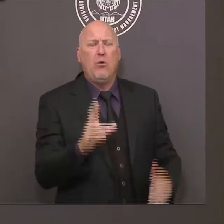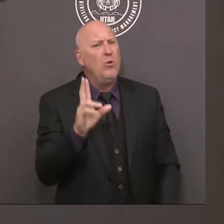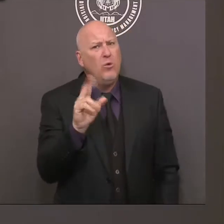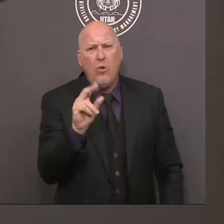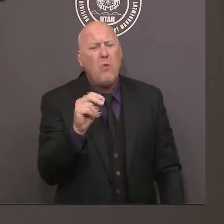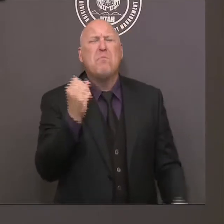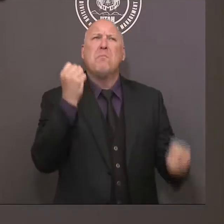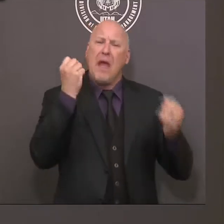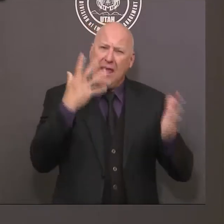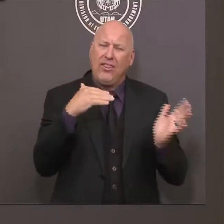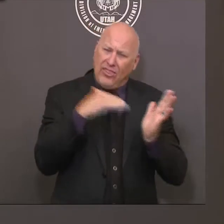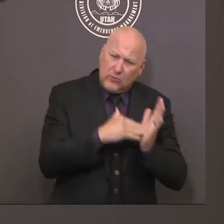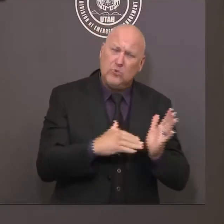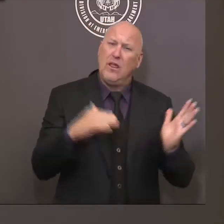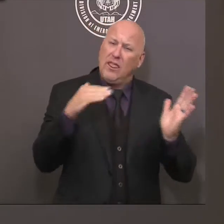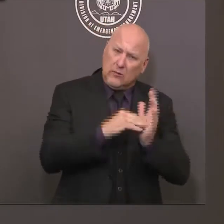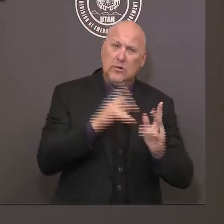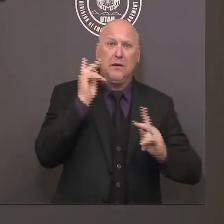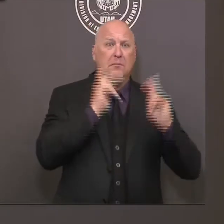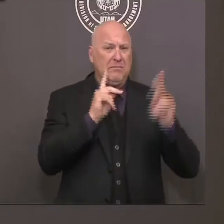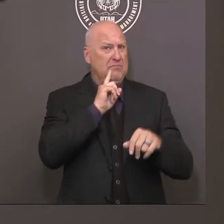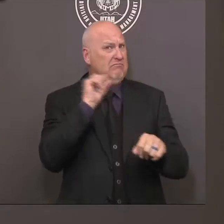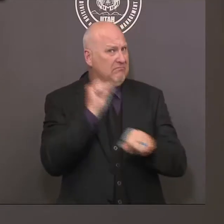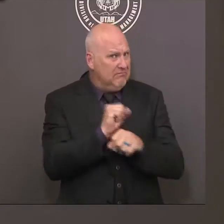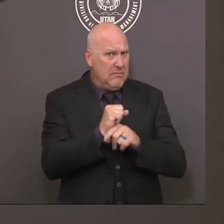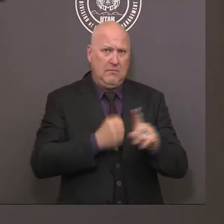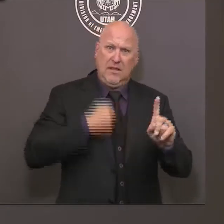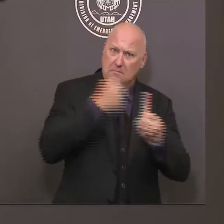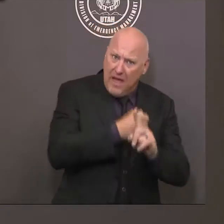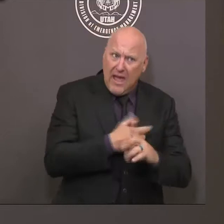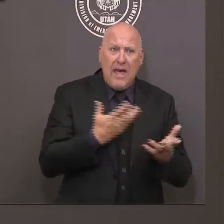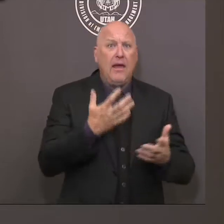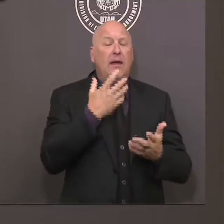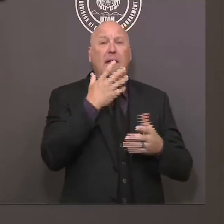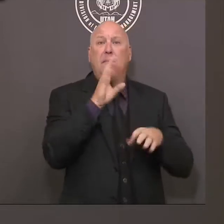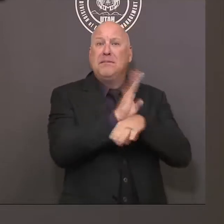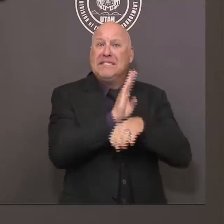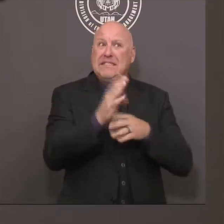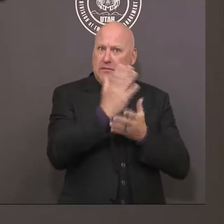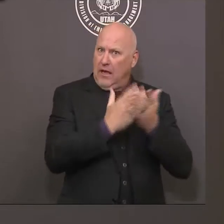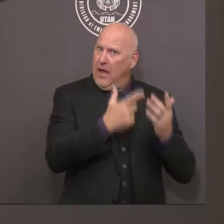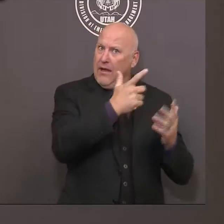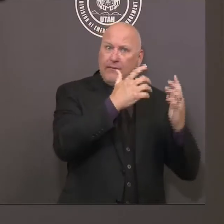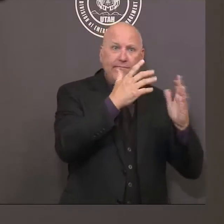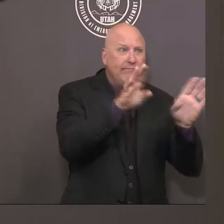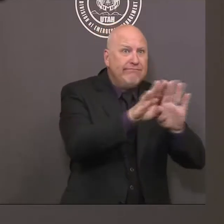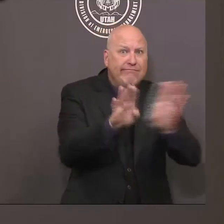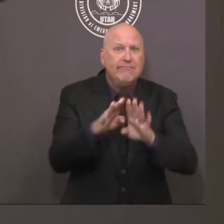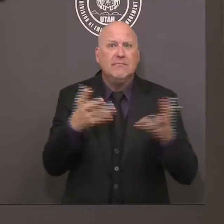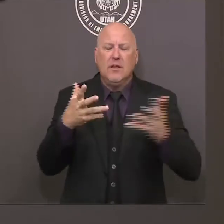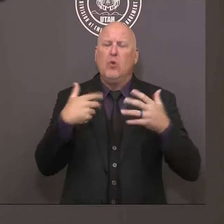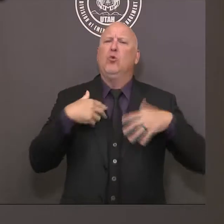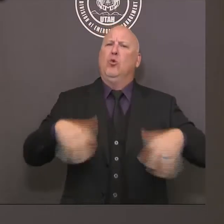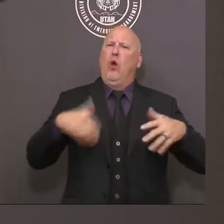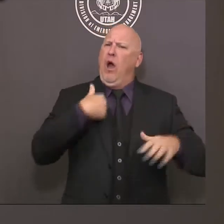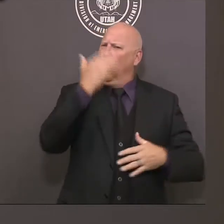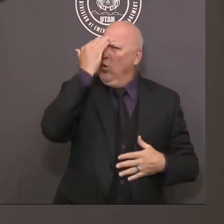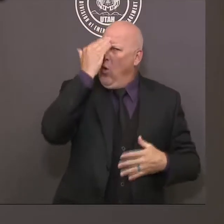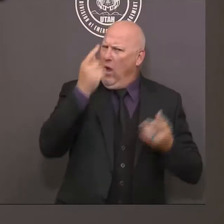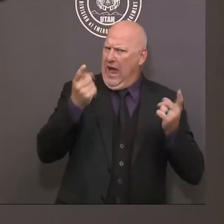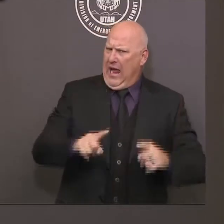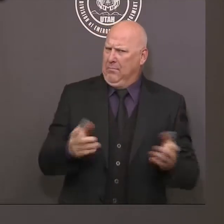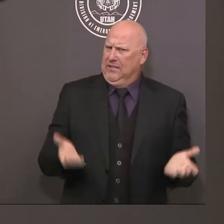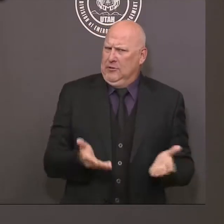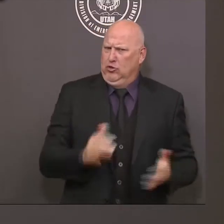have been disrupted in a significant way. And we understand that and have empathy for those who are waiting to go back to work and are desirous of